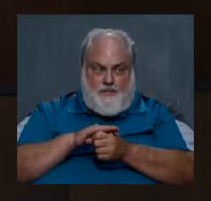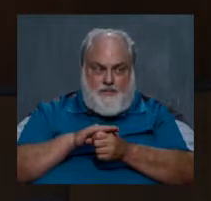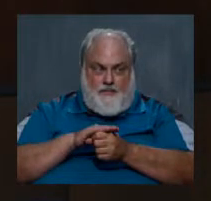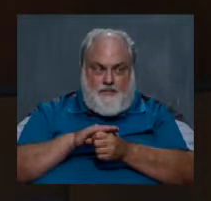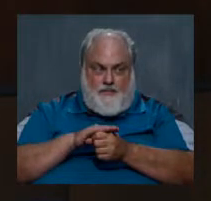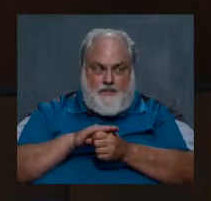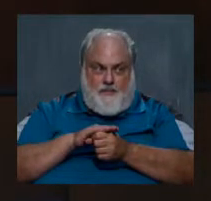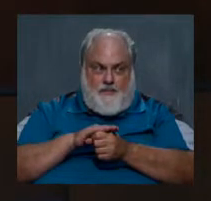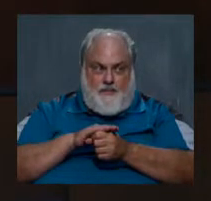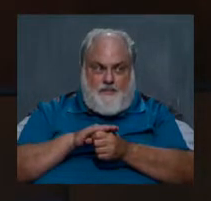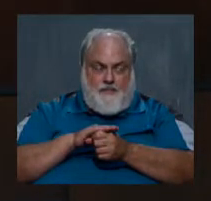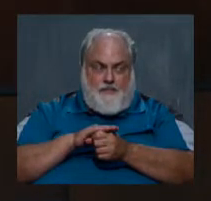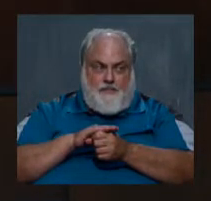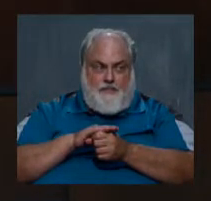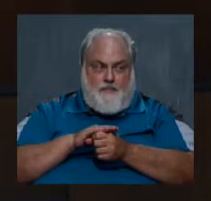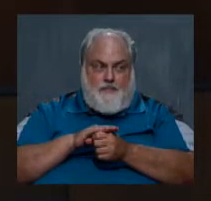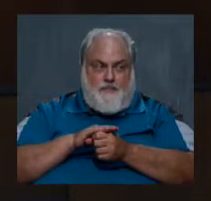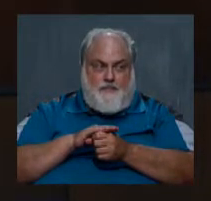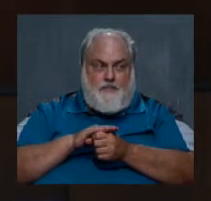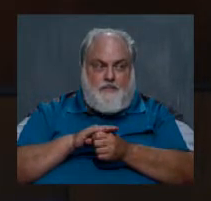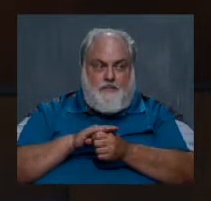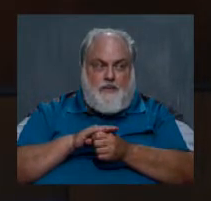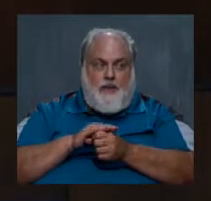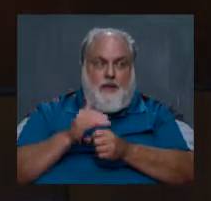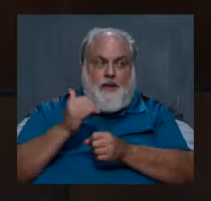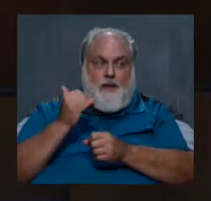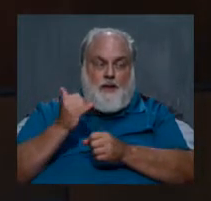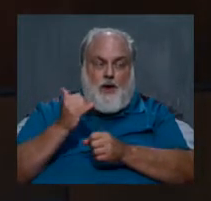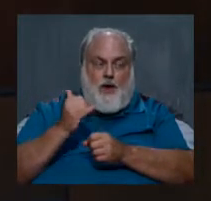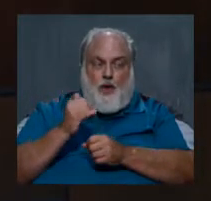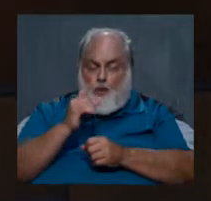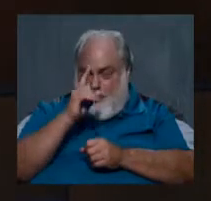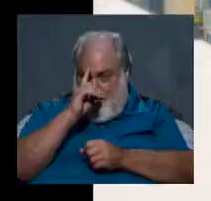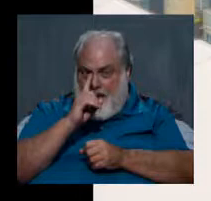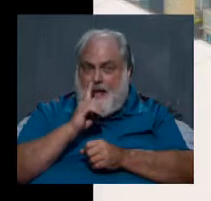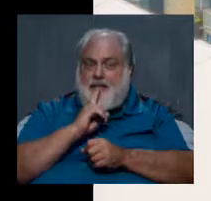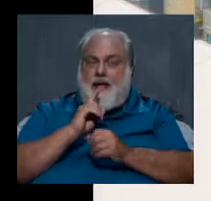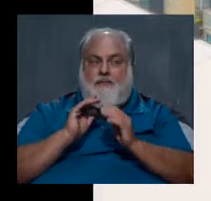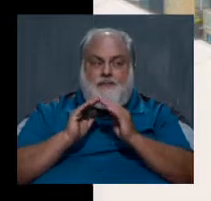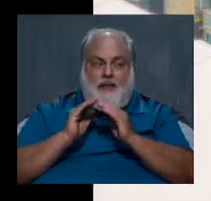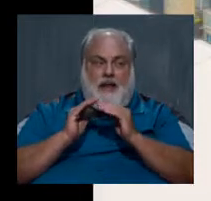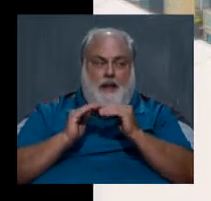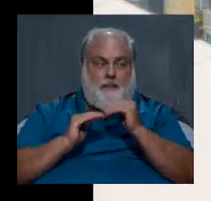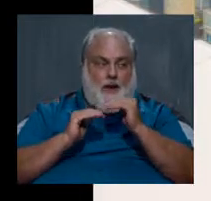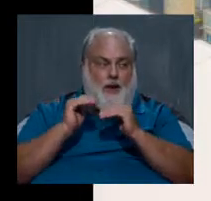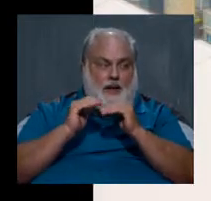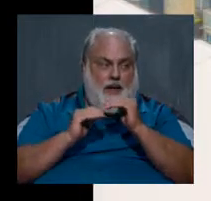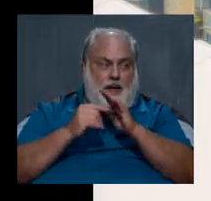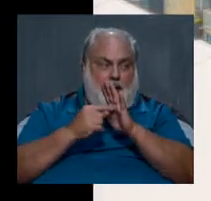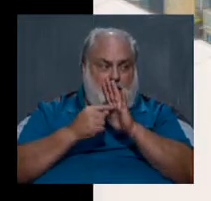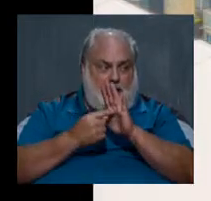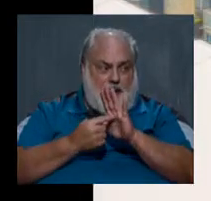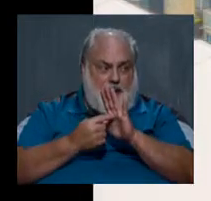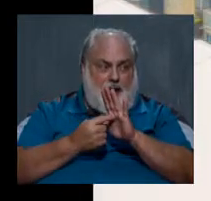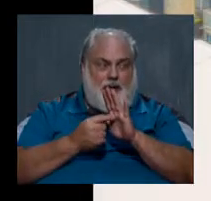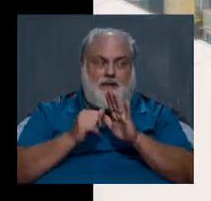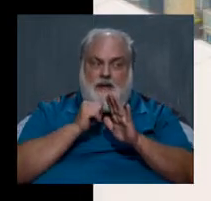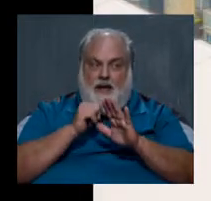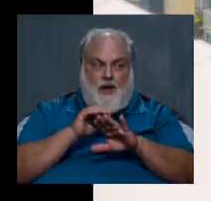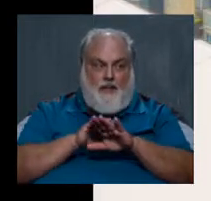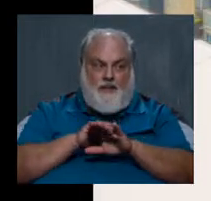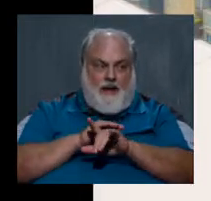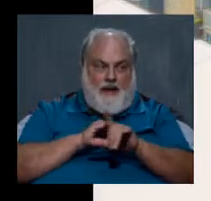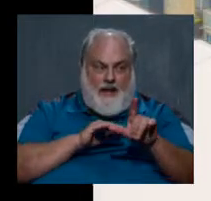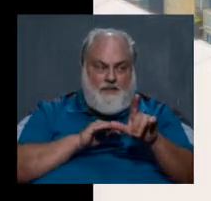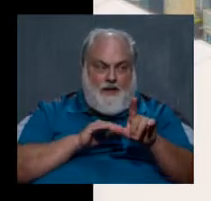Next slide, please. The current reality of city building decisions is not the one on the